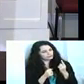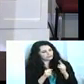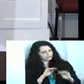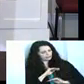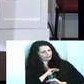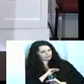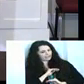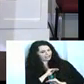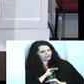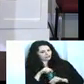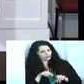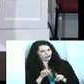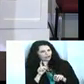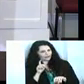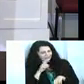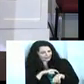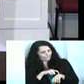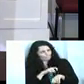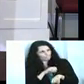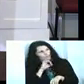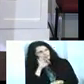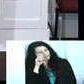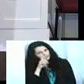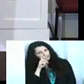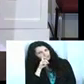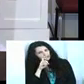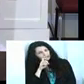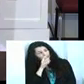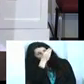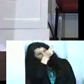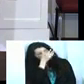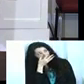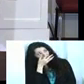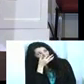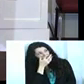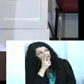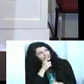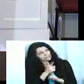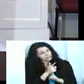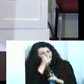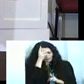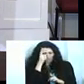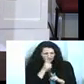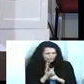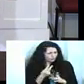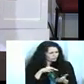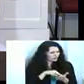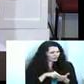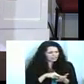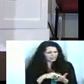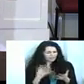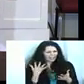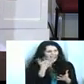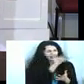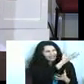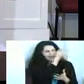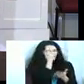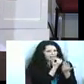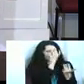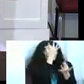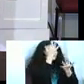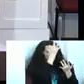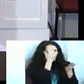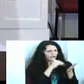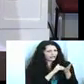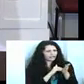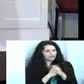And in that point of need says, sister, brother, rise up. catch the fire one more time. Sense